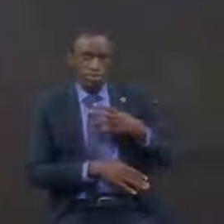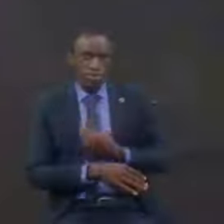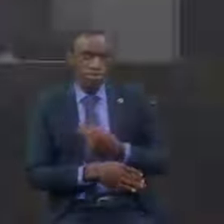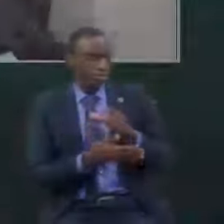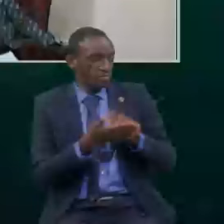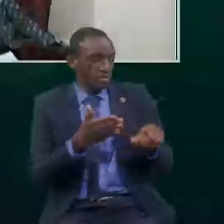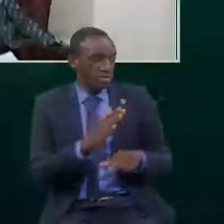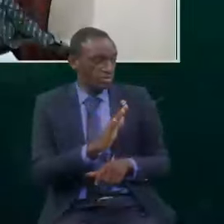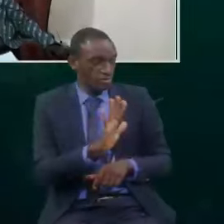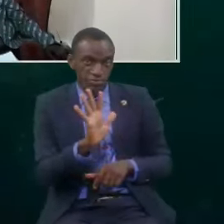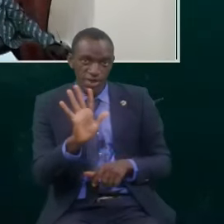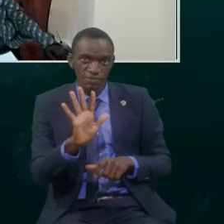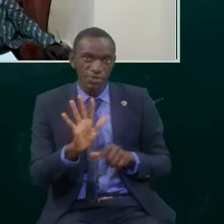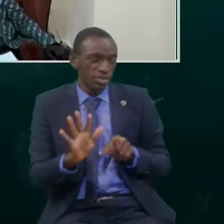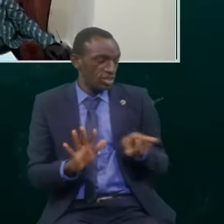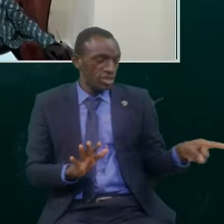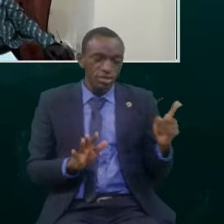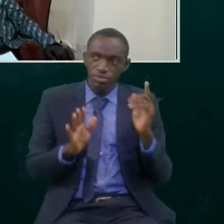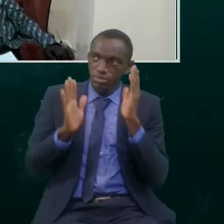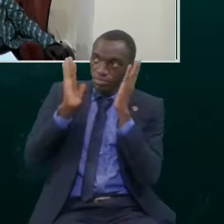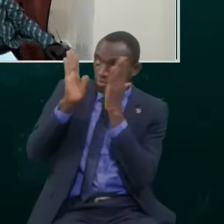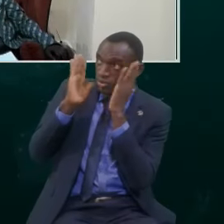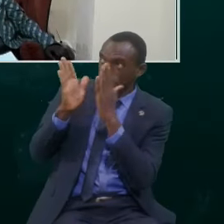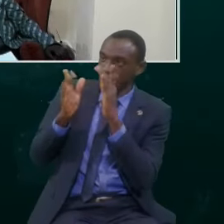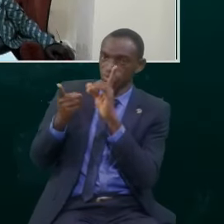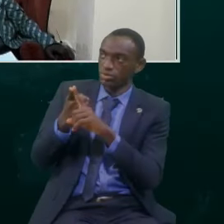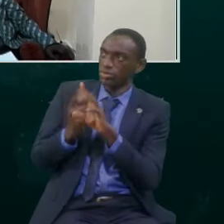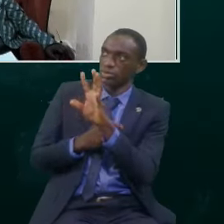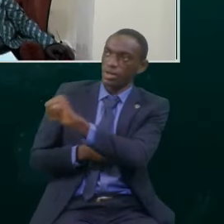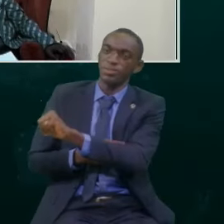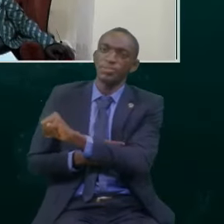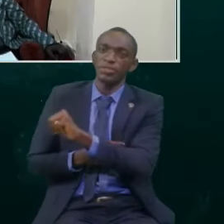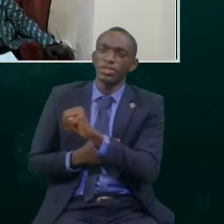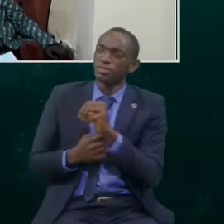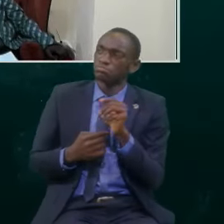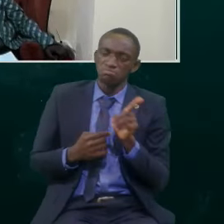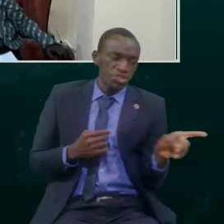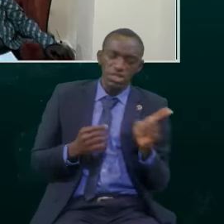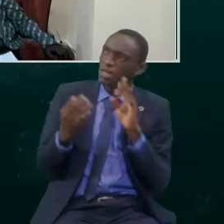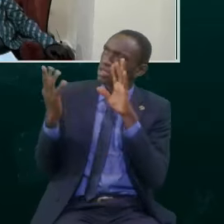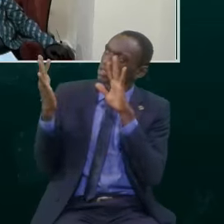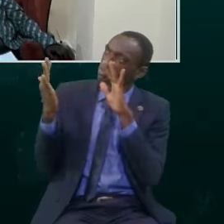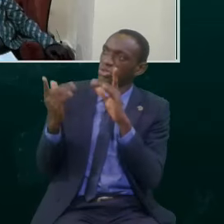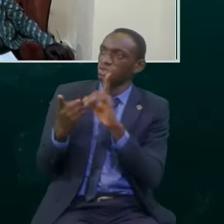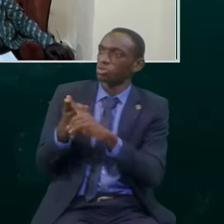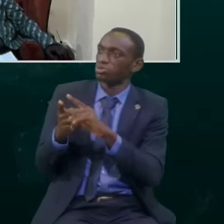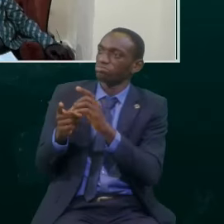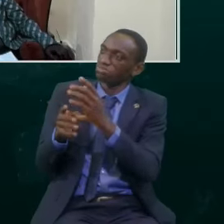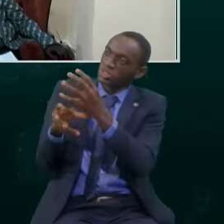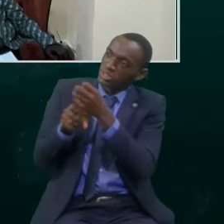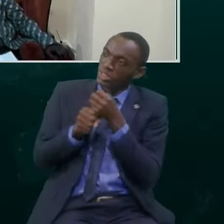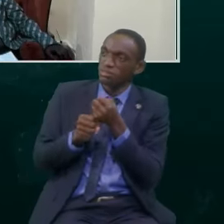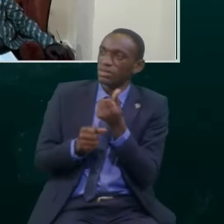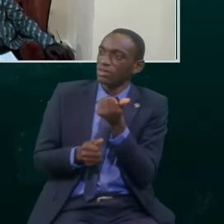gave heed unto them, expecting to receive